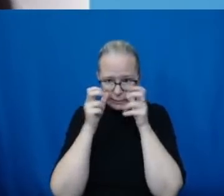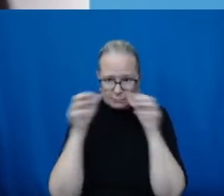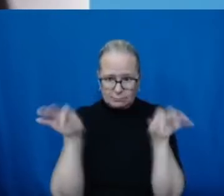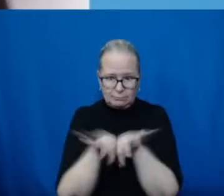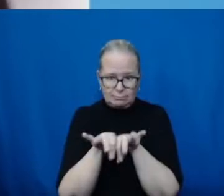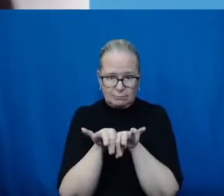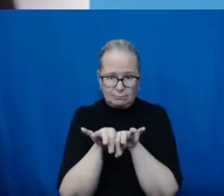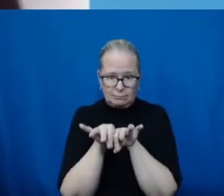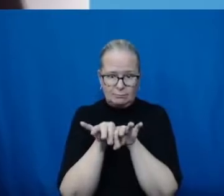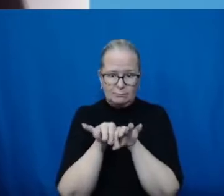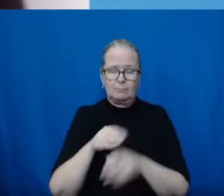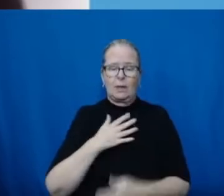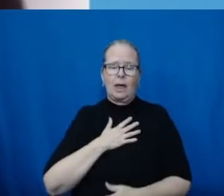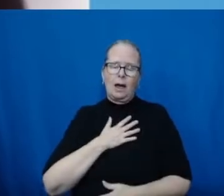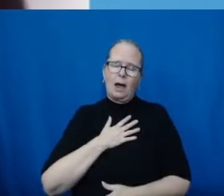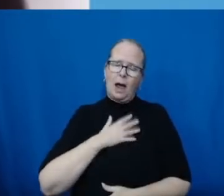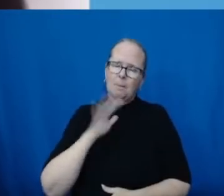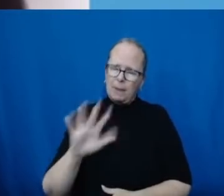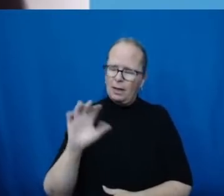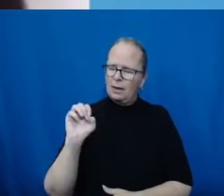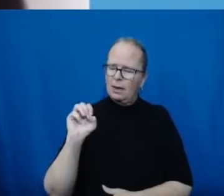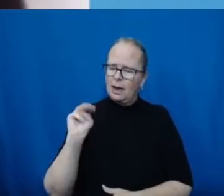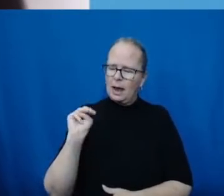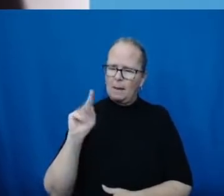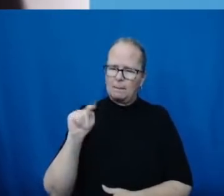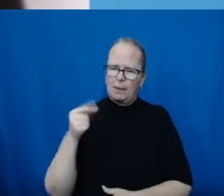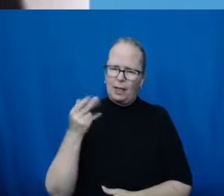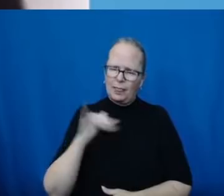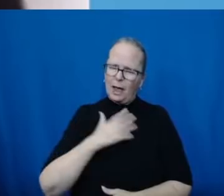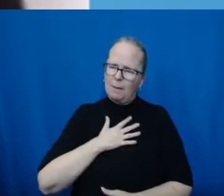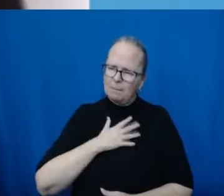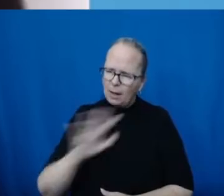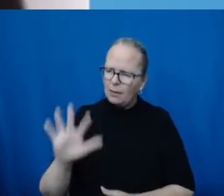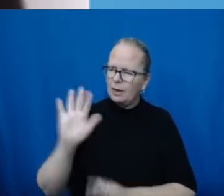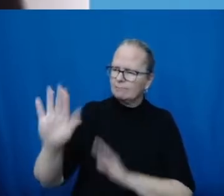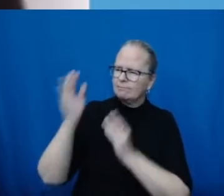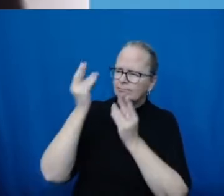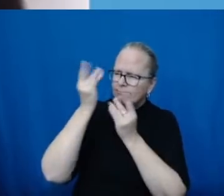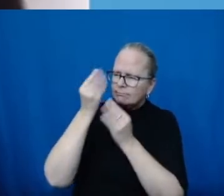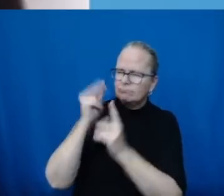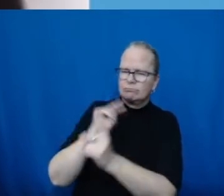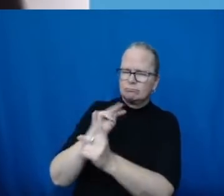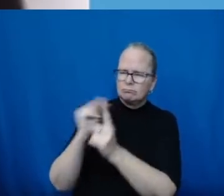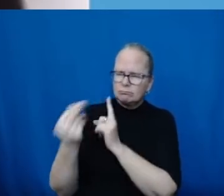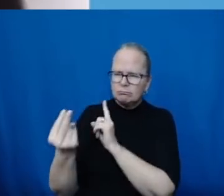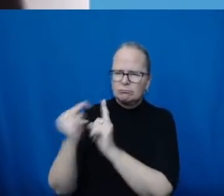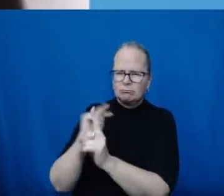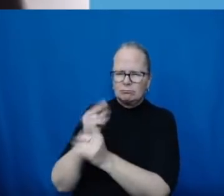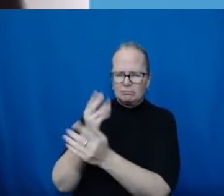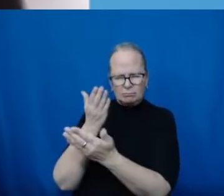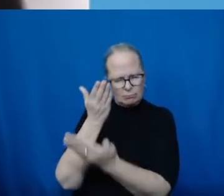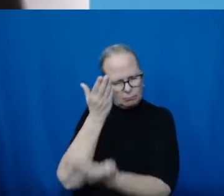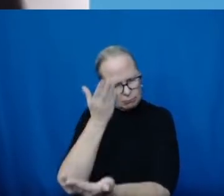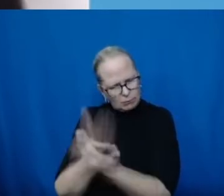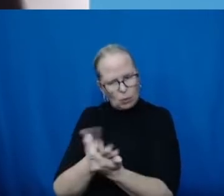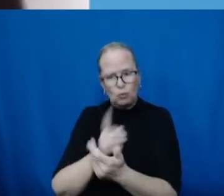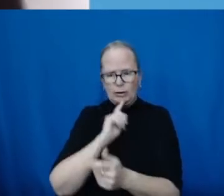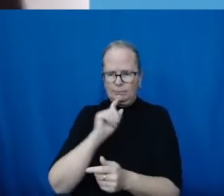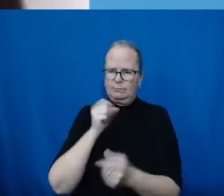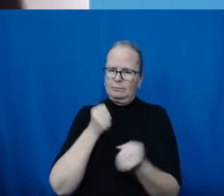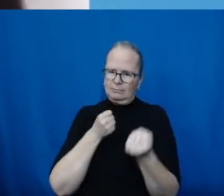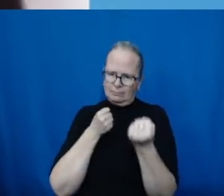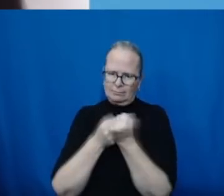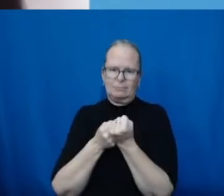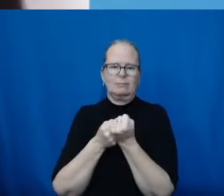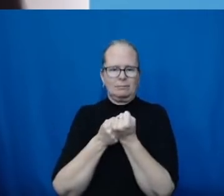actual evidence to back this up, that's an important approach. And I know it can be challenging because there's so much anger right now. In fact, there was a study that came out, I think, just